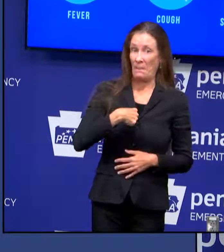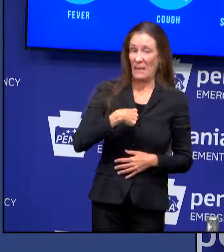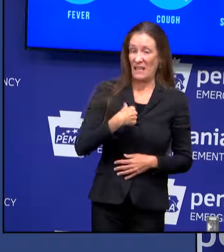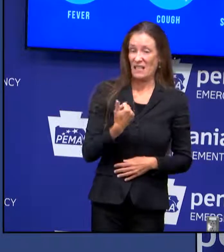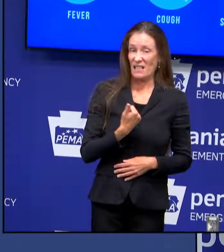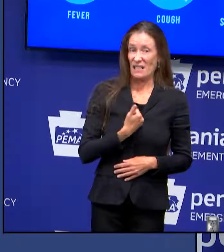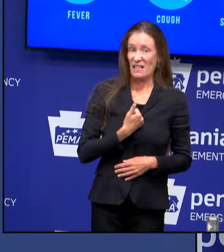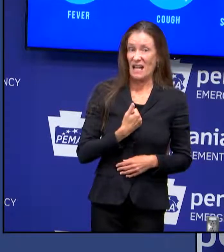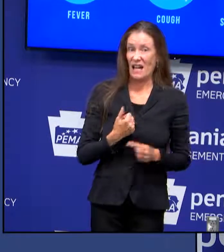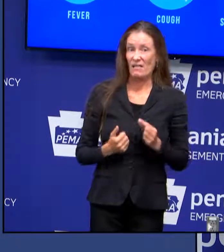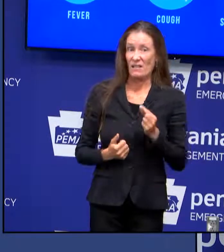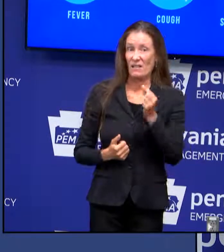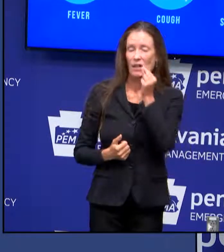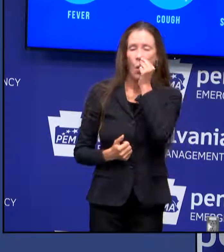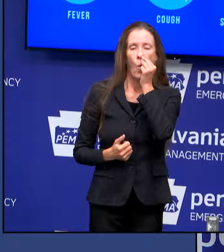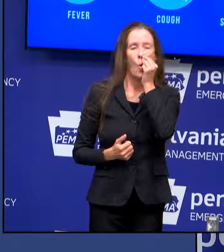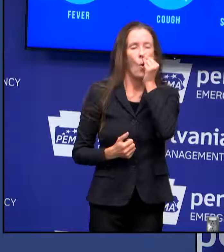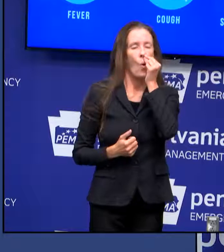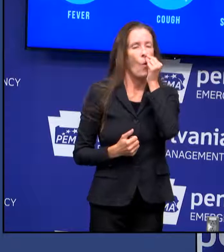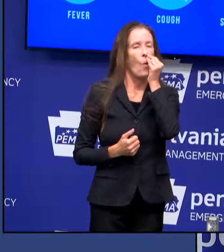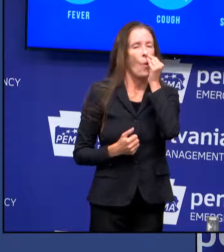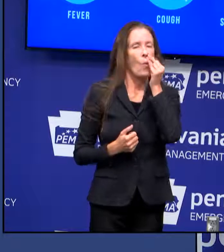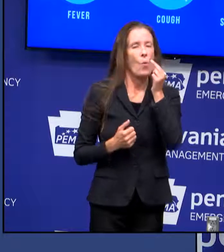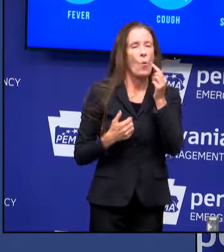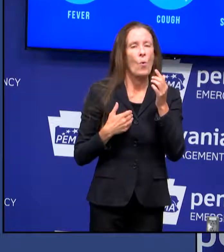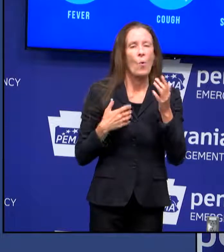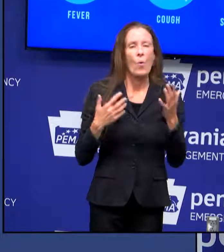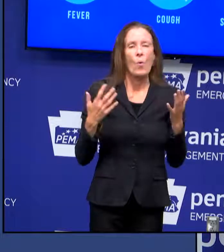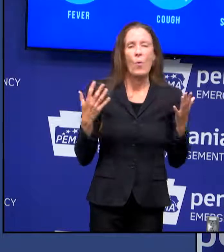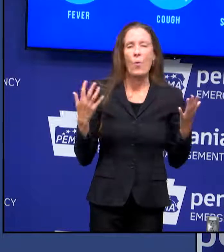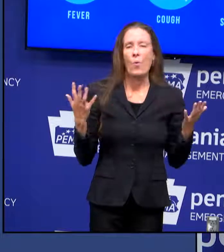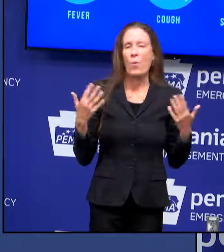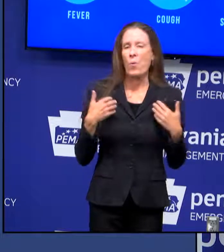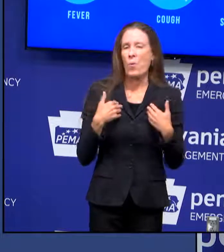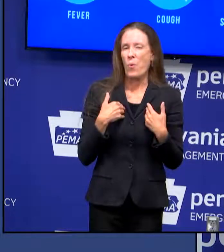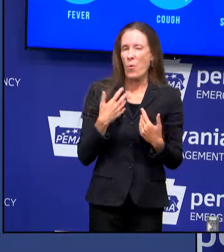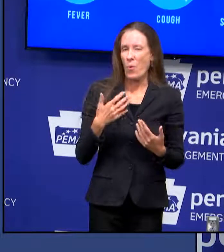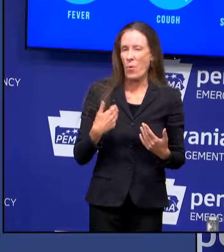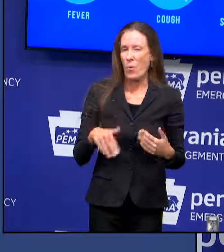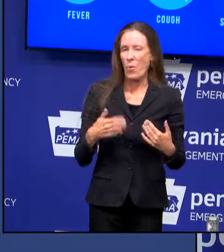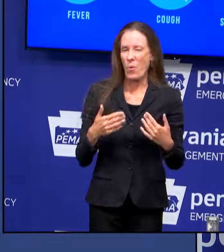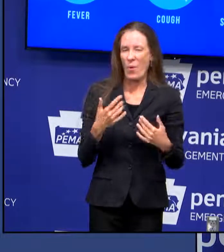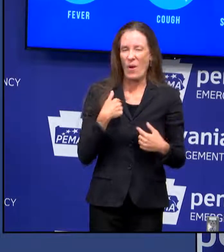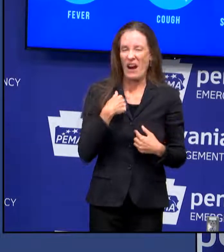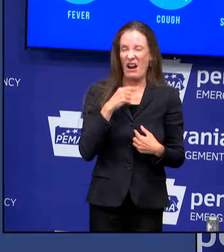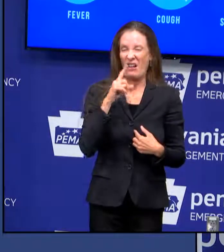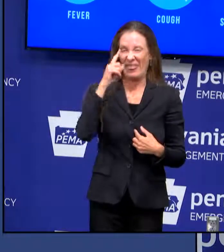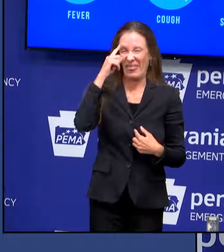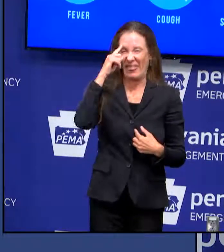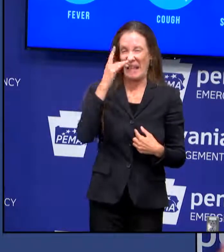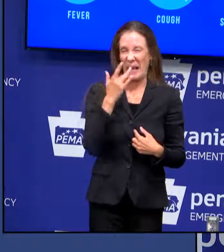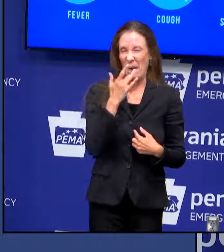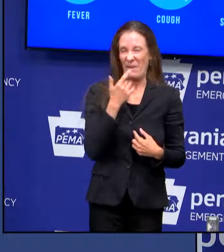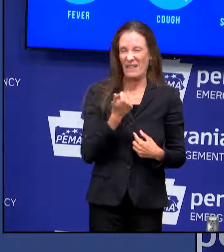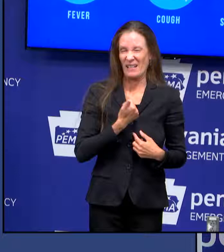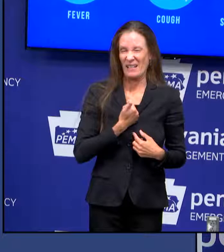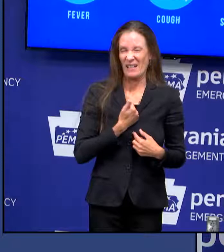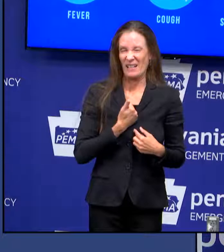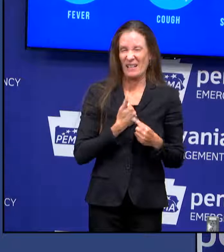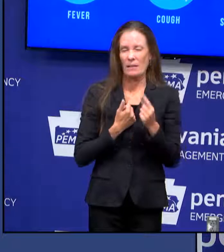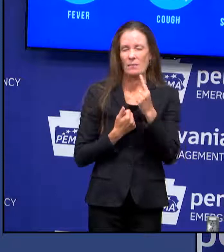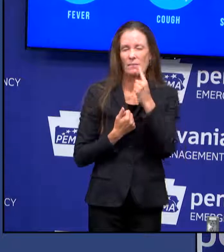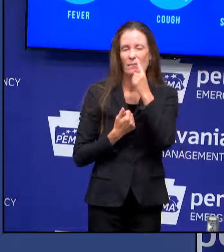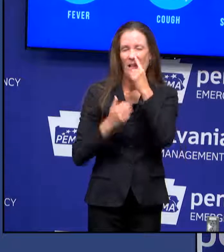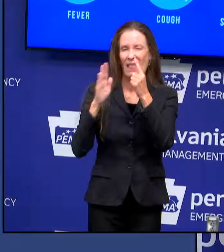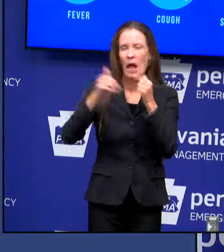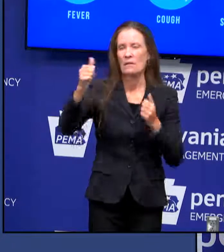lot more comfortable than, I have not been tested, but I think I'd feel more comfortable doing it myself than have somebody else do it. You still have not been tested, though. Huh? You have